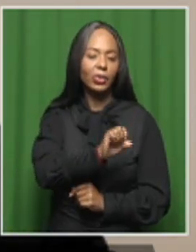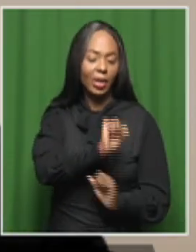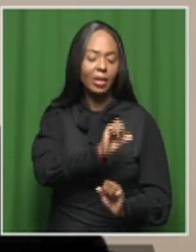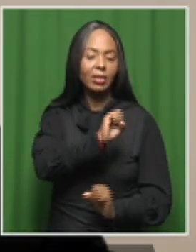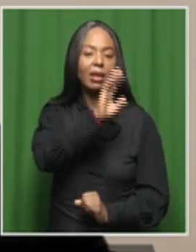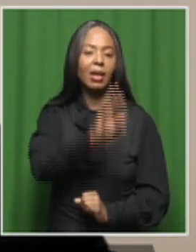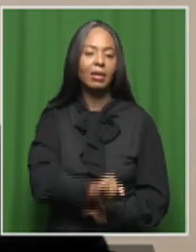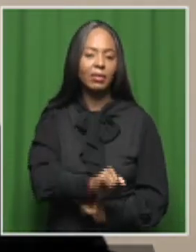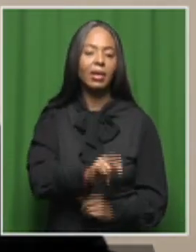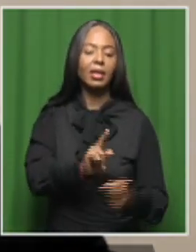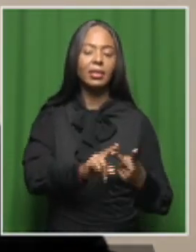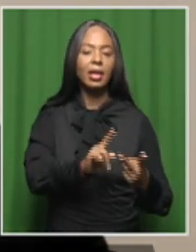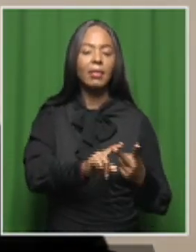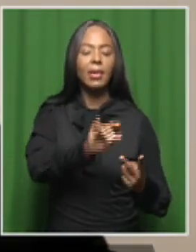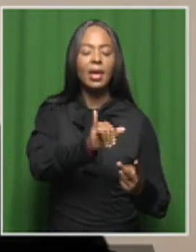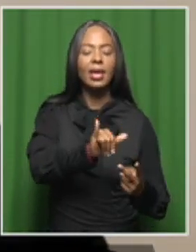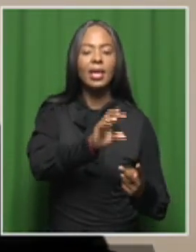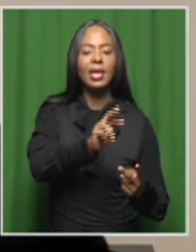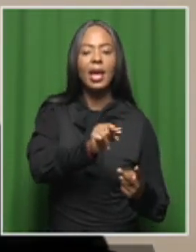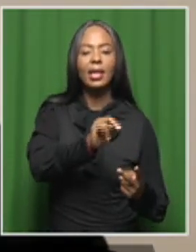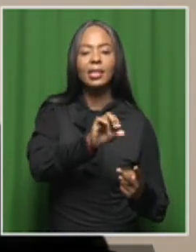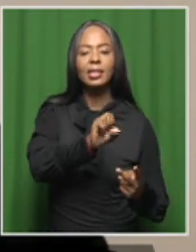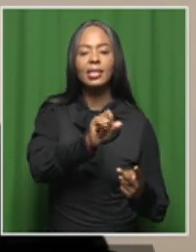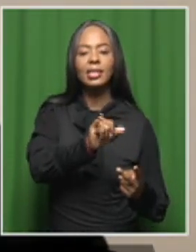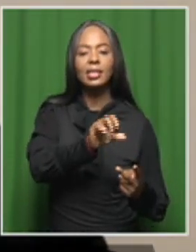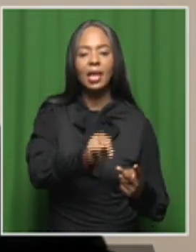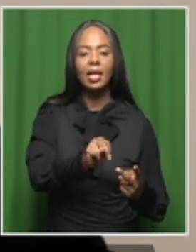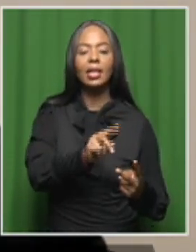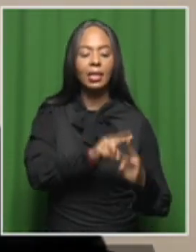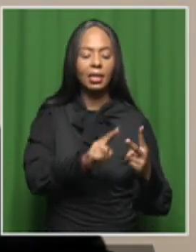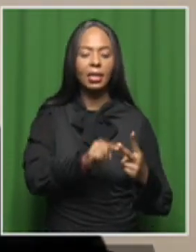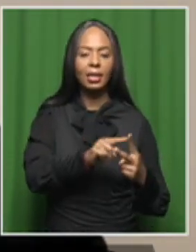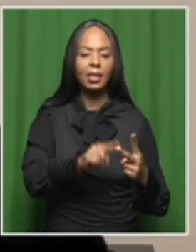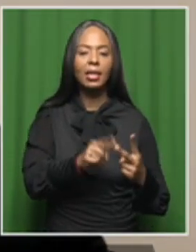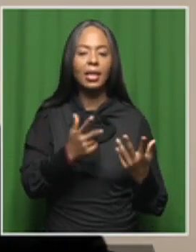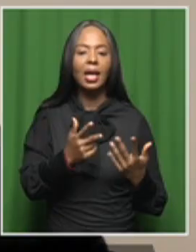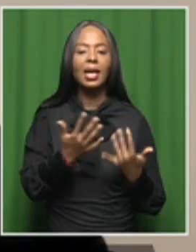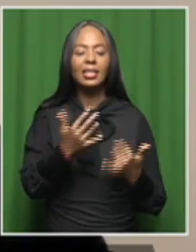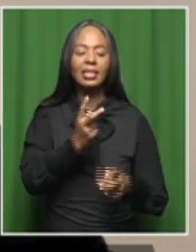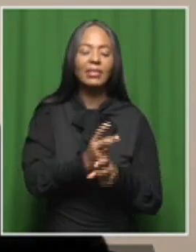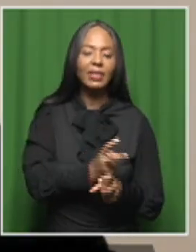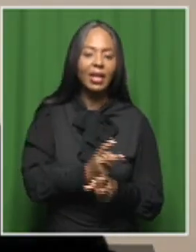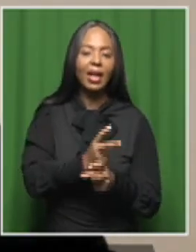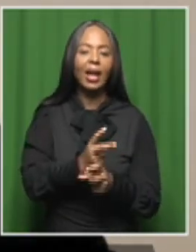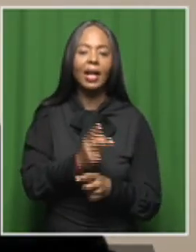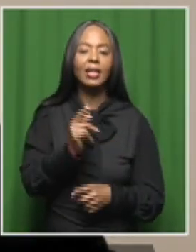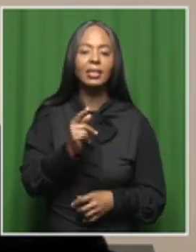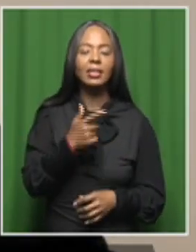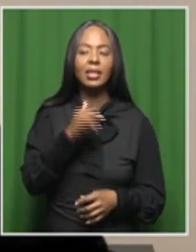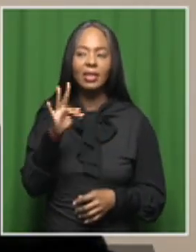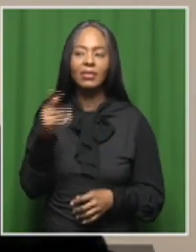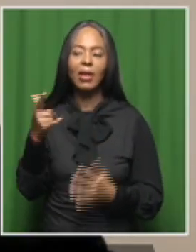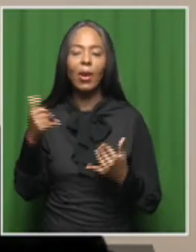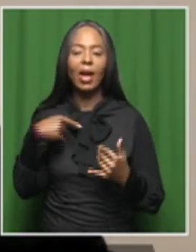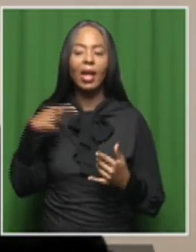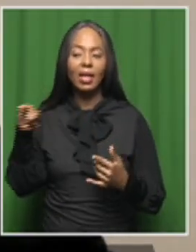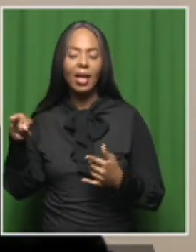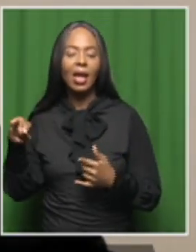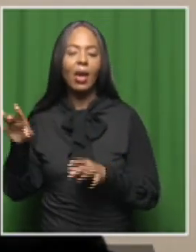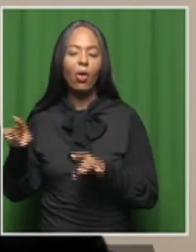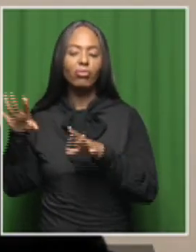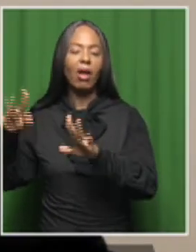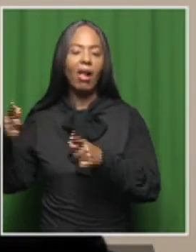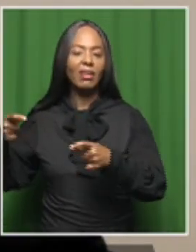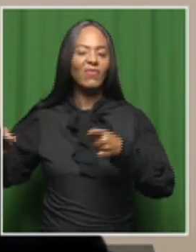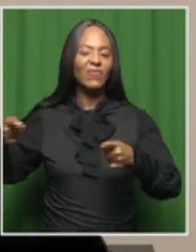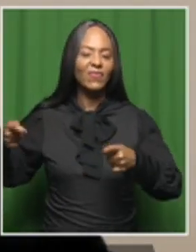Marco Jansen, and really make life really difficult for those guys to score. They'll perhaps have 1 or 2 boundary riders to just curb those